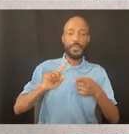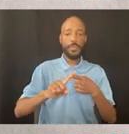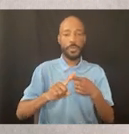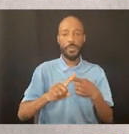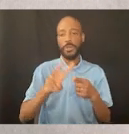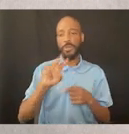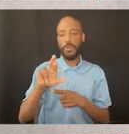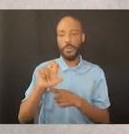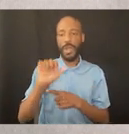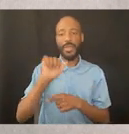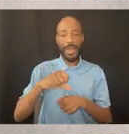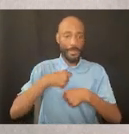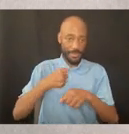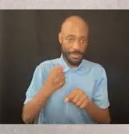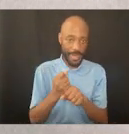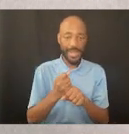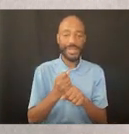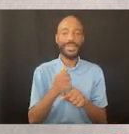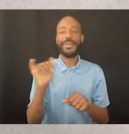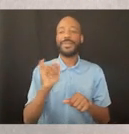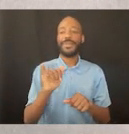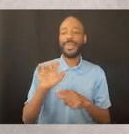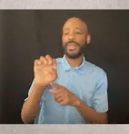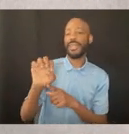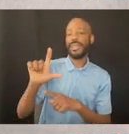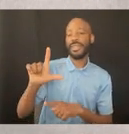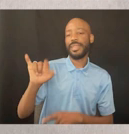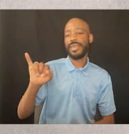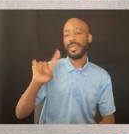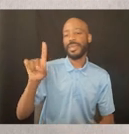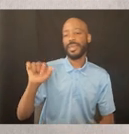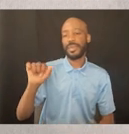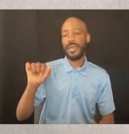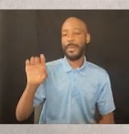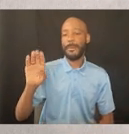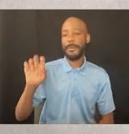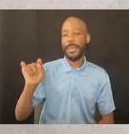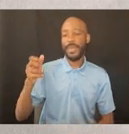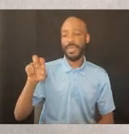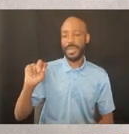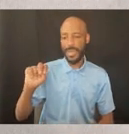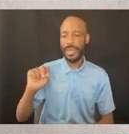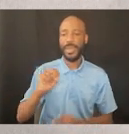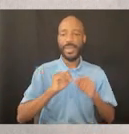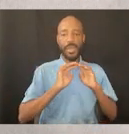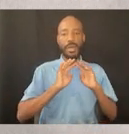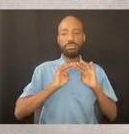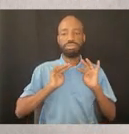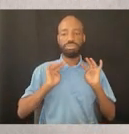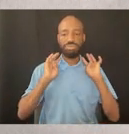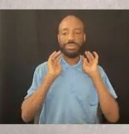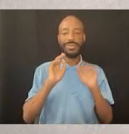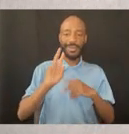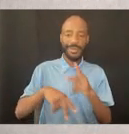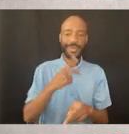This creates a collar like an Elizabethan ruffle collar made of bottles. He used tons of sanitizer during the